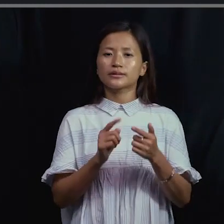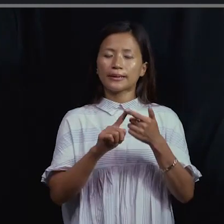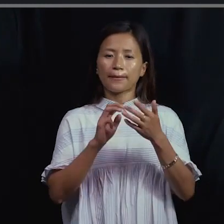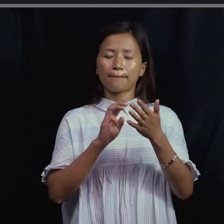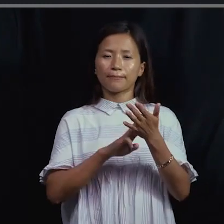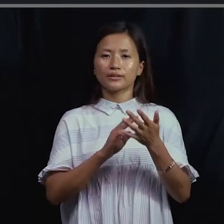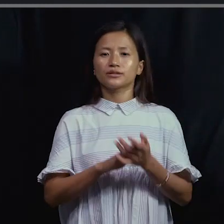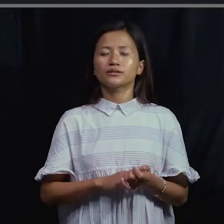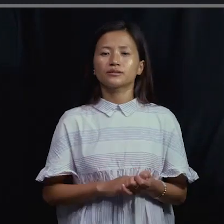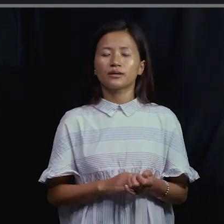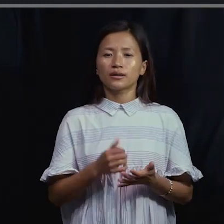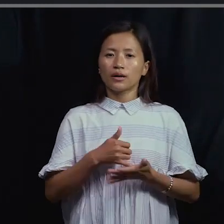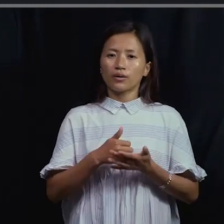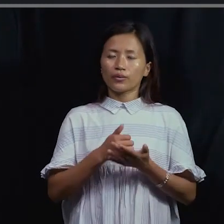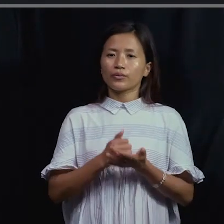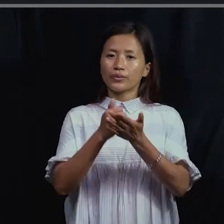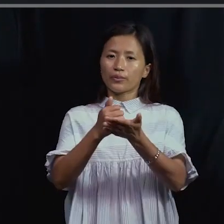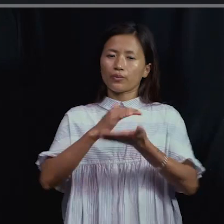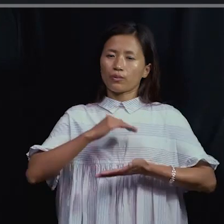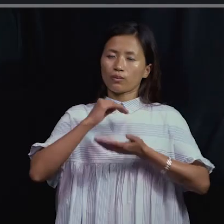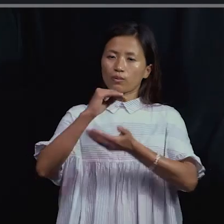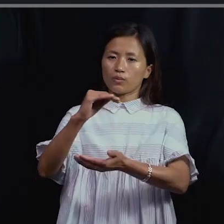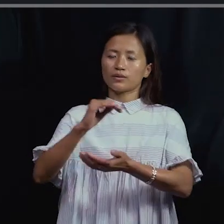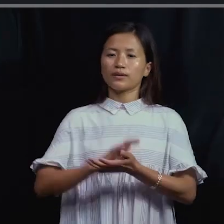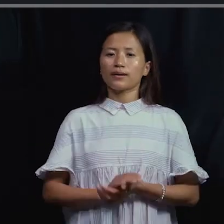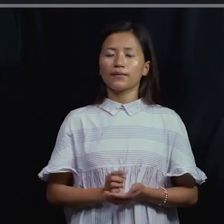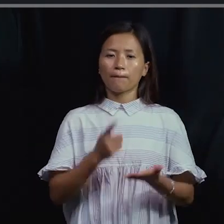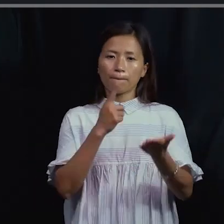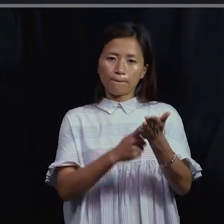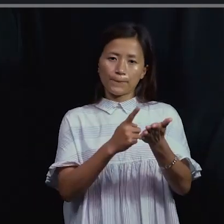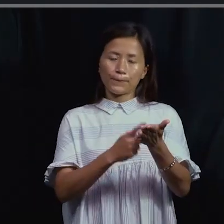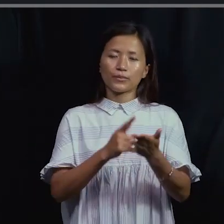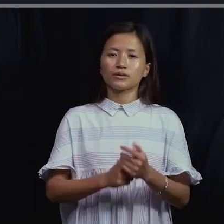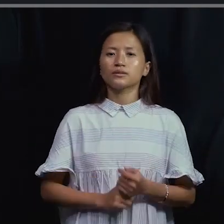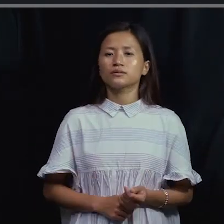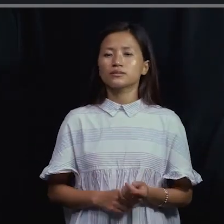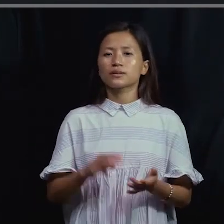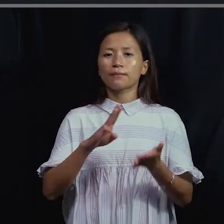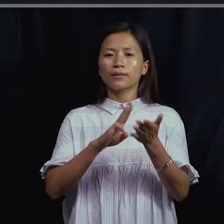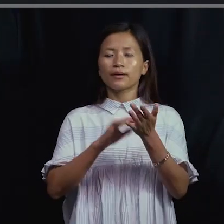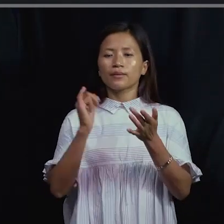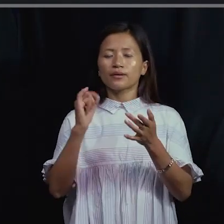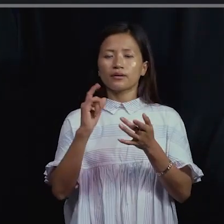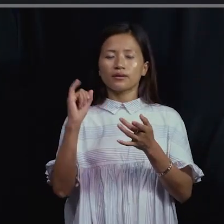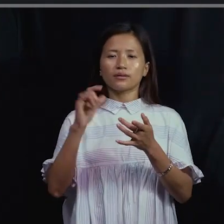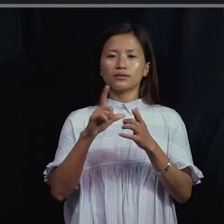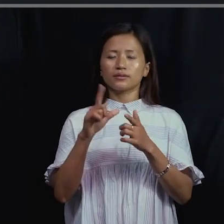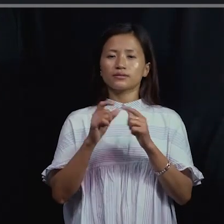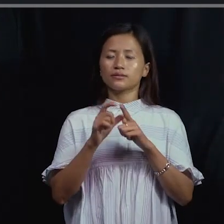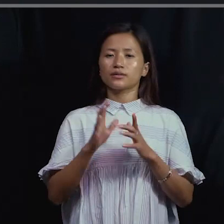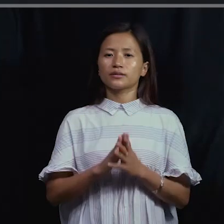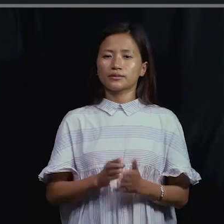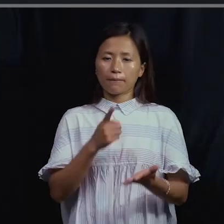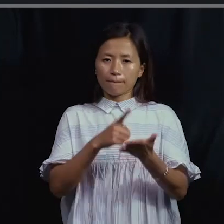be some kind of reward and punishment, not in the extreme level, but some mild kind of reward